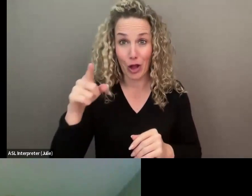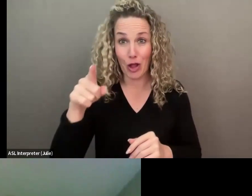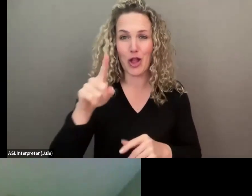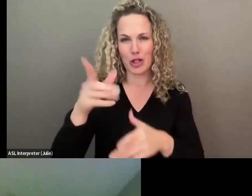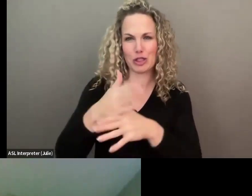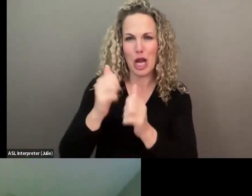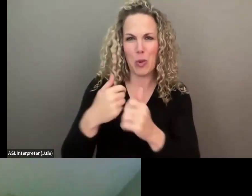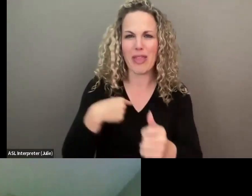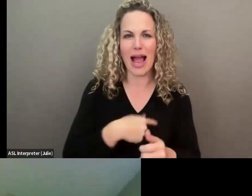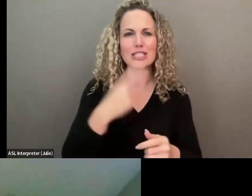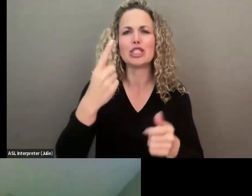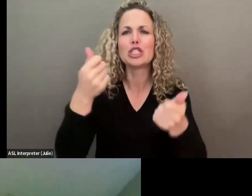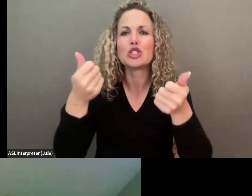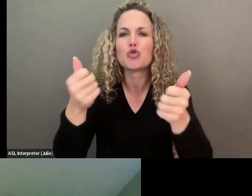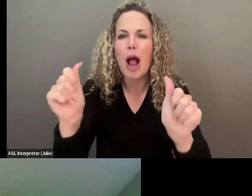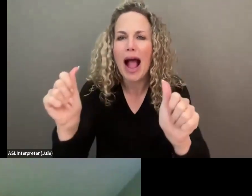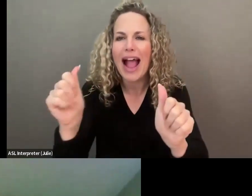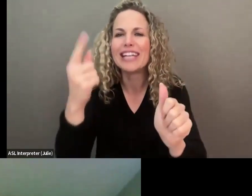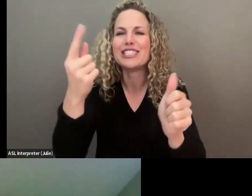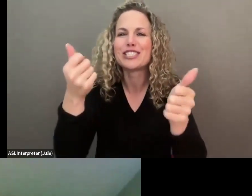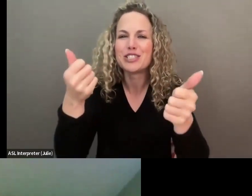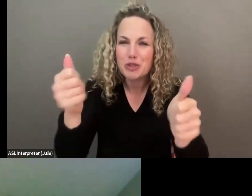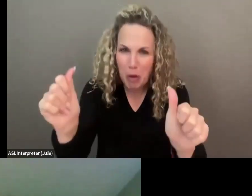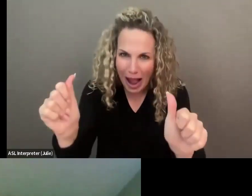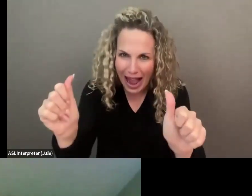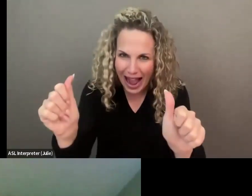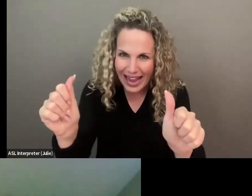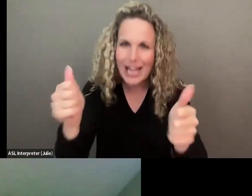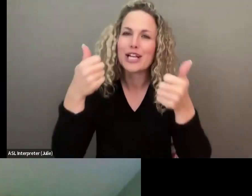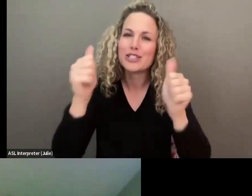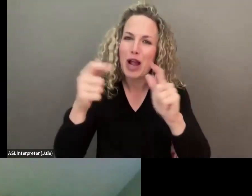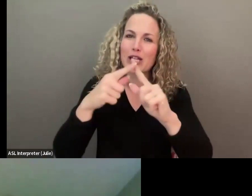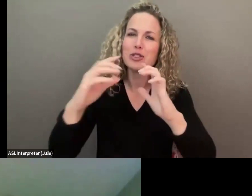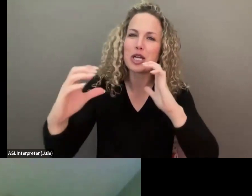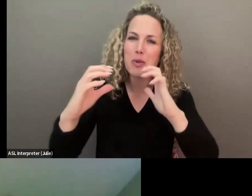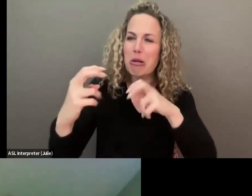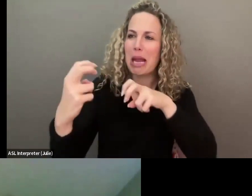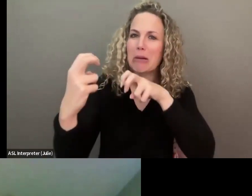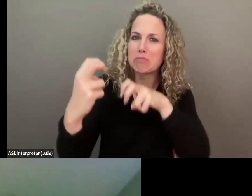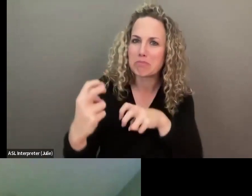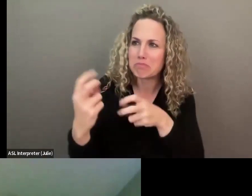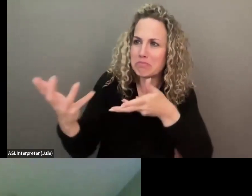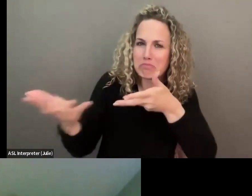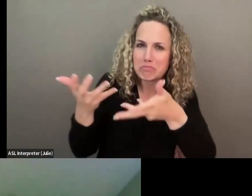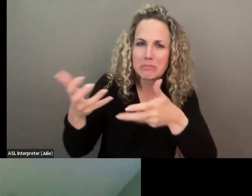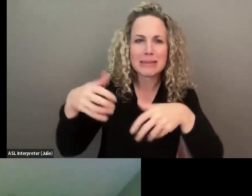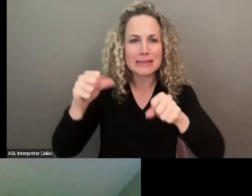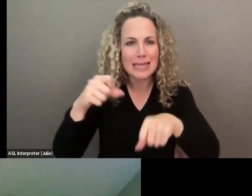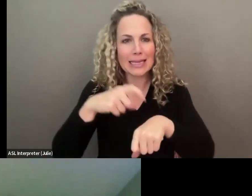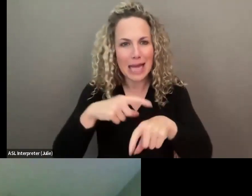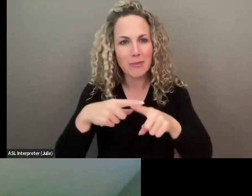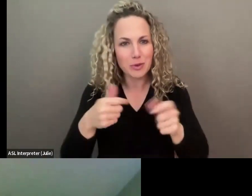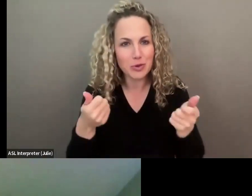with us was just try it, folks. Just try to communicate, sit down with us, and just take some time to try.